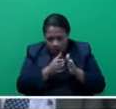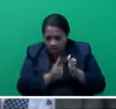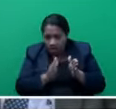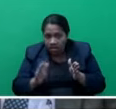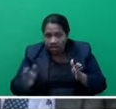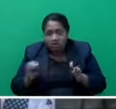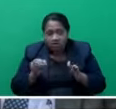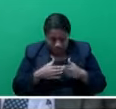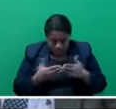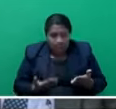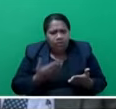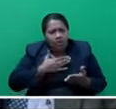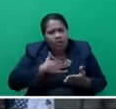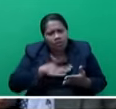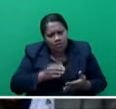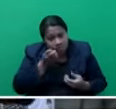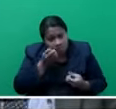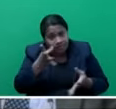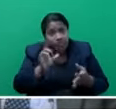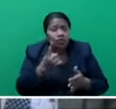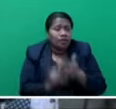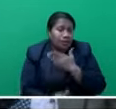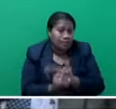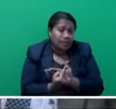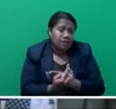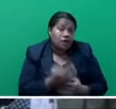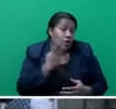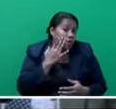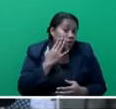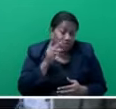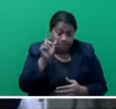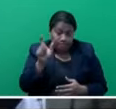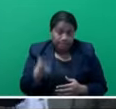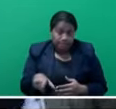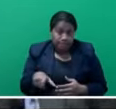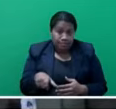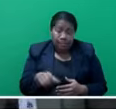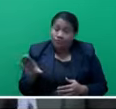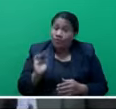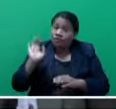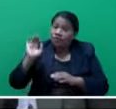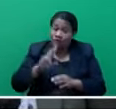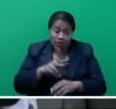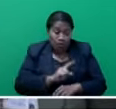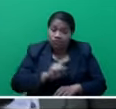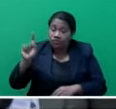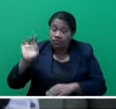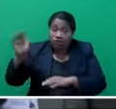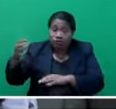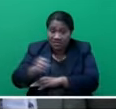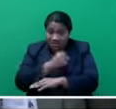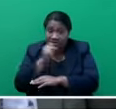like to highlight that what happens is when someone is referred for an overseas treatment, then